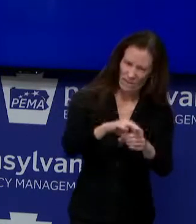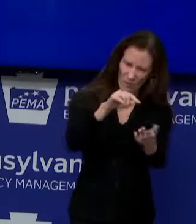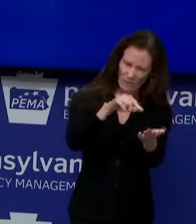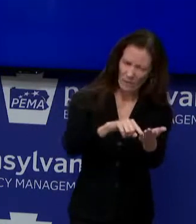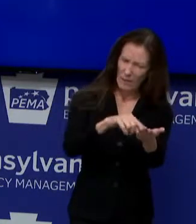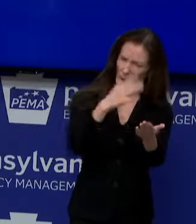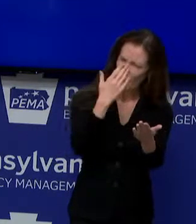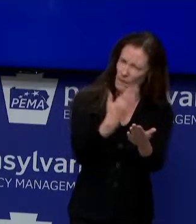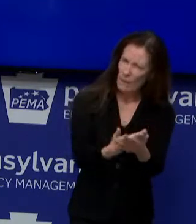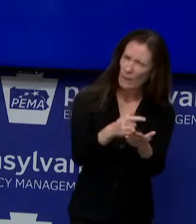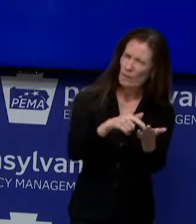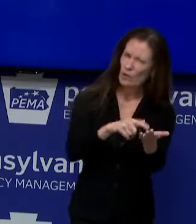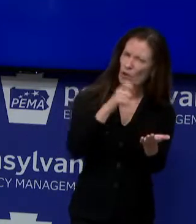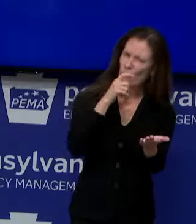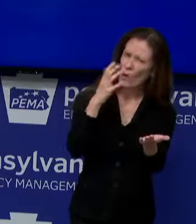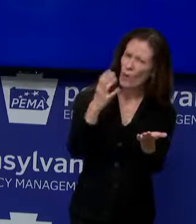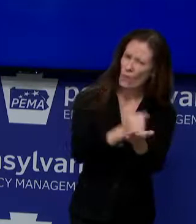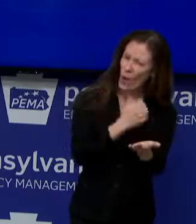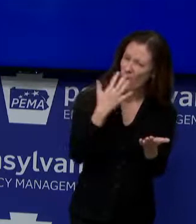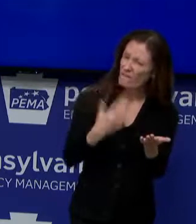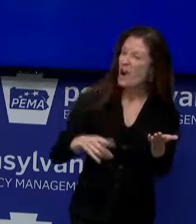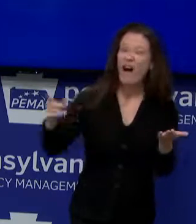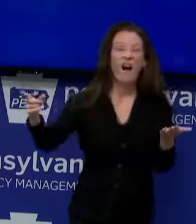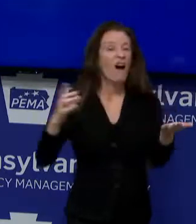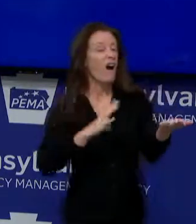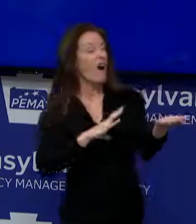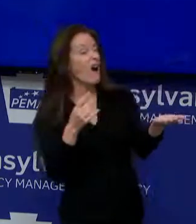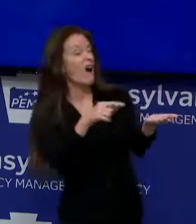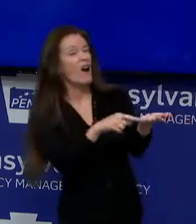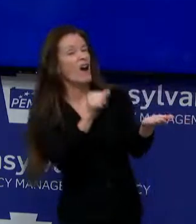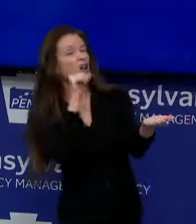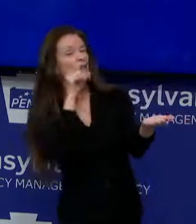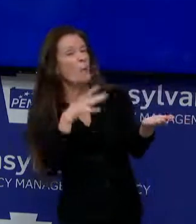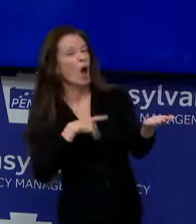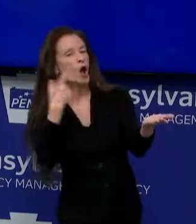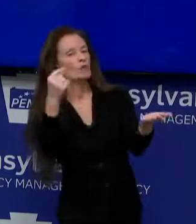that away from the voters? I